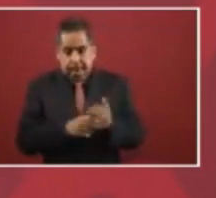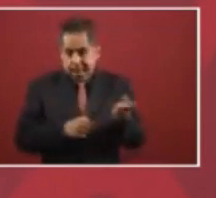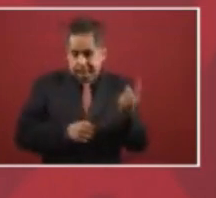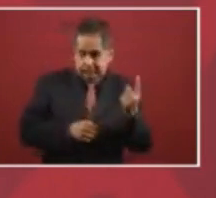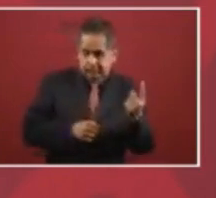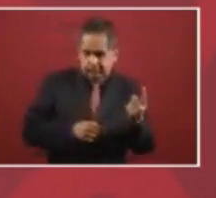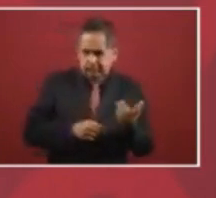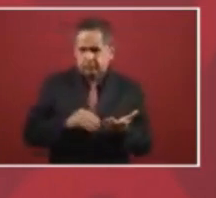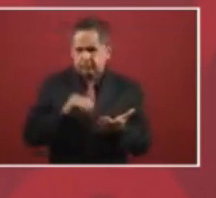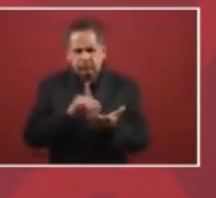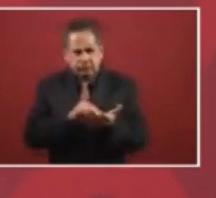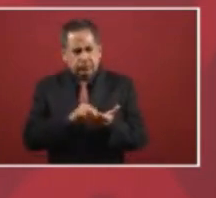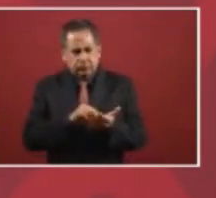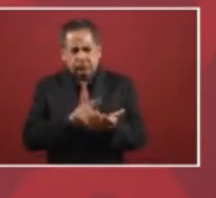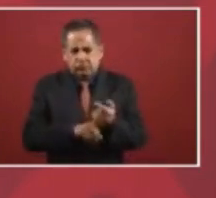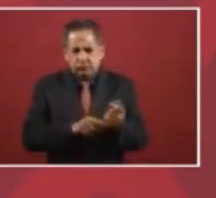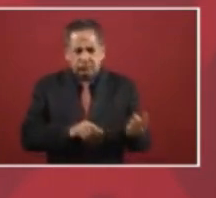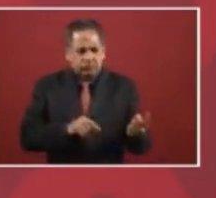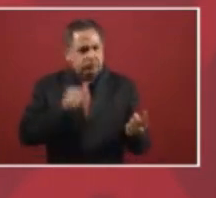the missing,